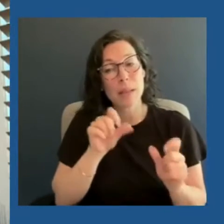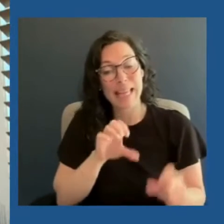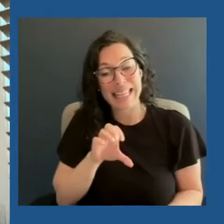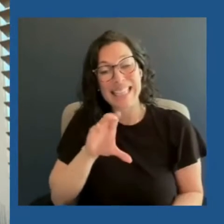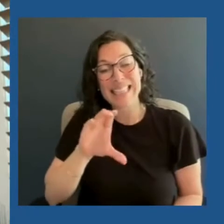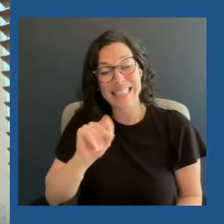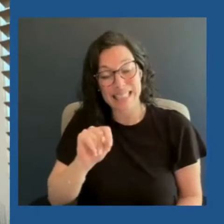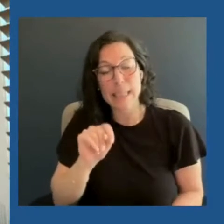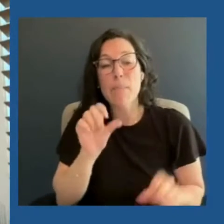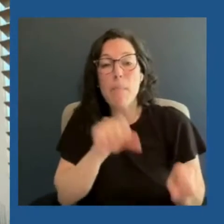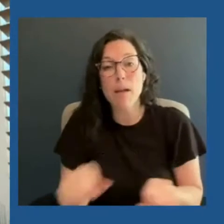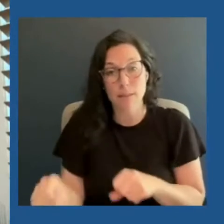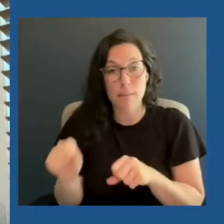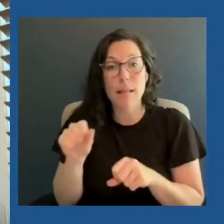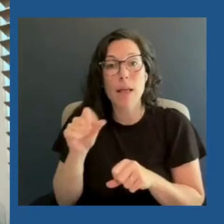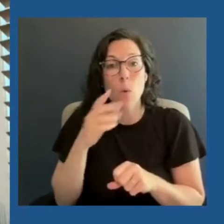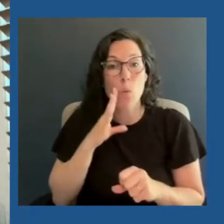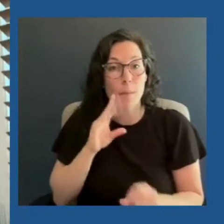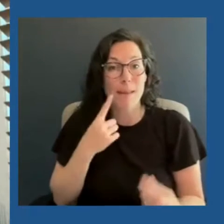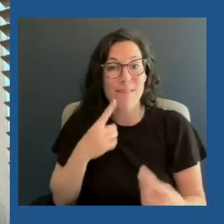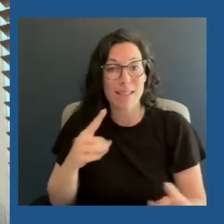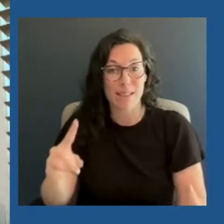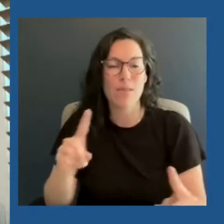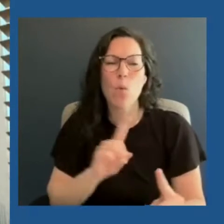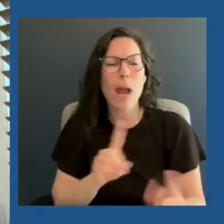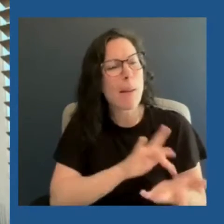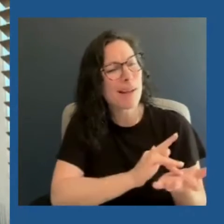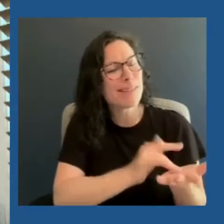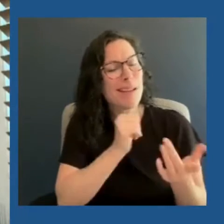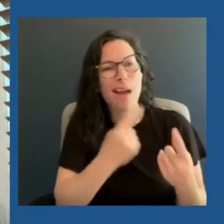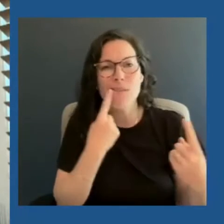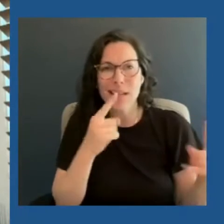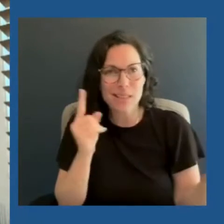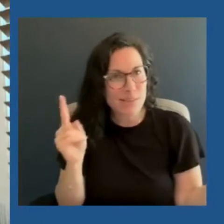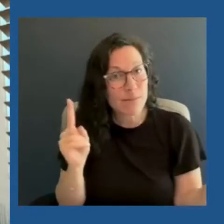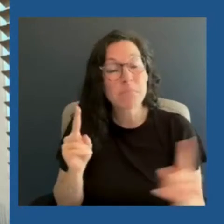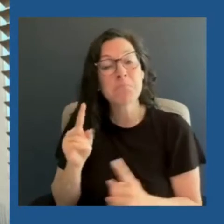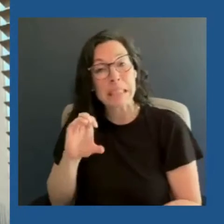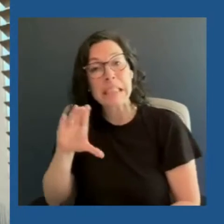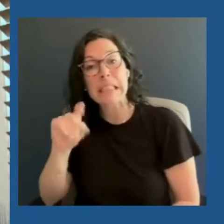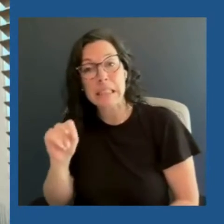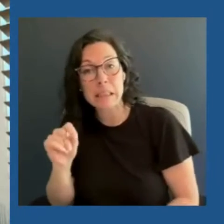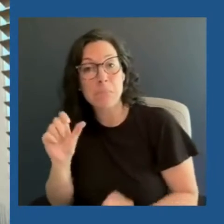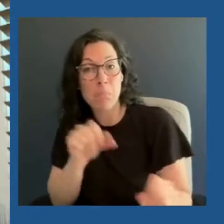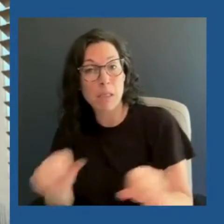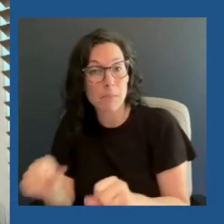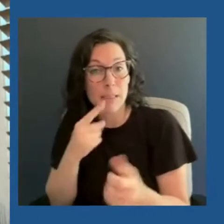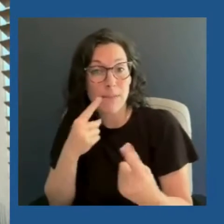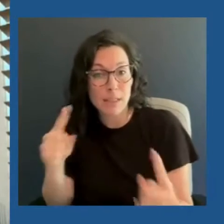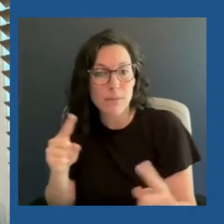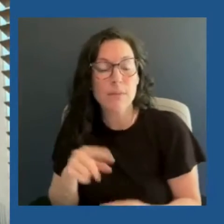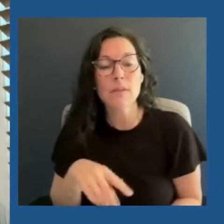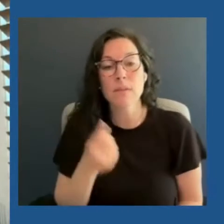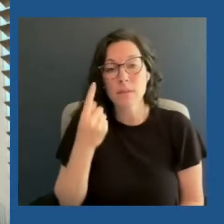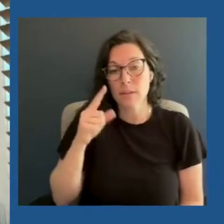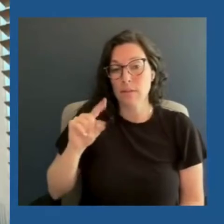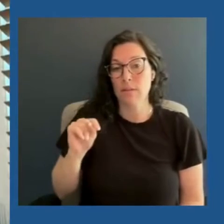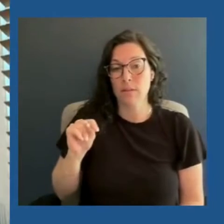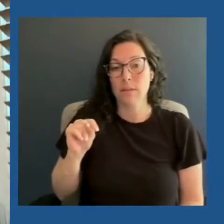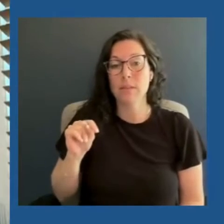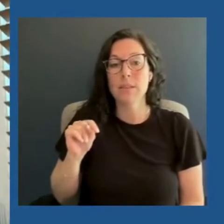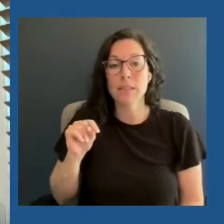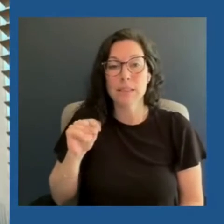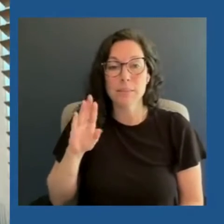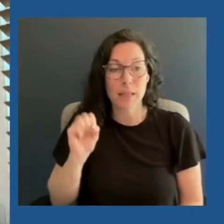the medications are not effective. Now, in terms of TMS, transcranial magnetic stimulation, there is